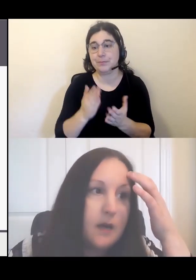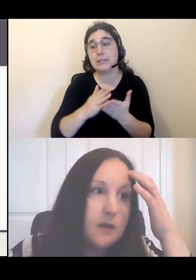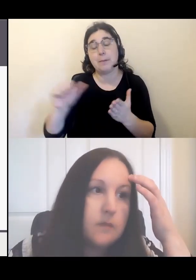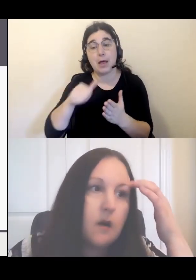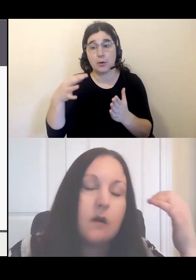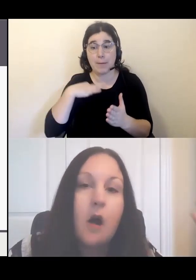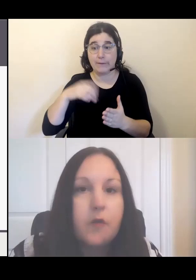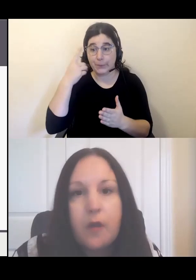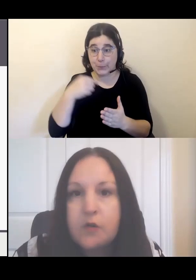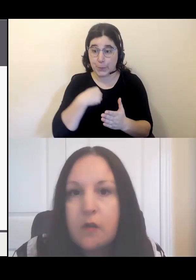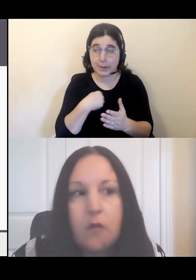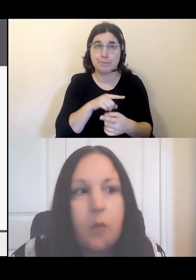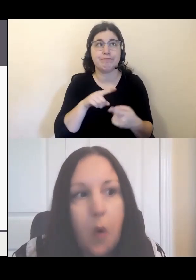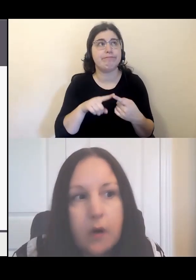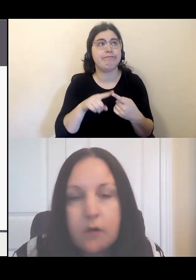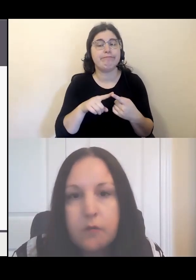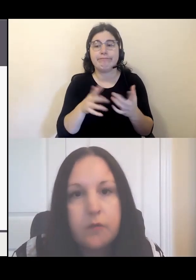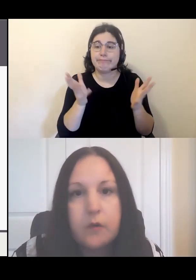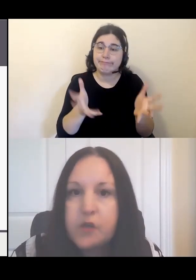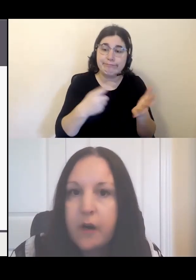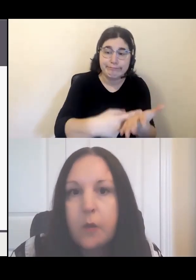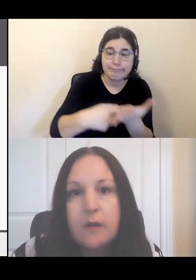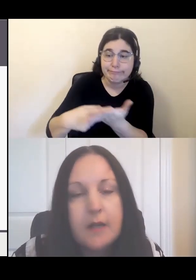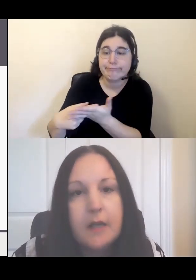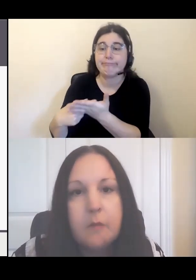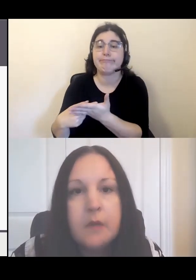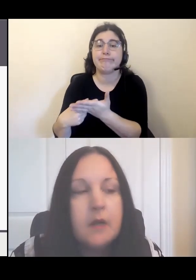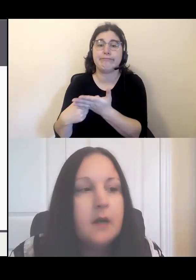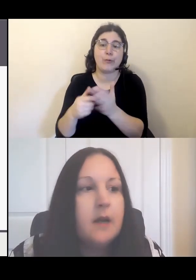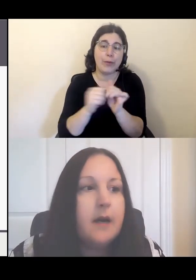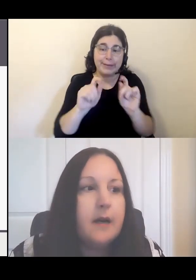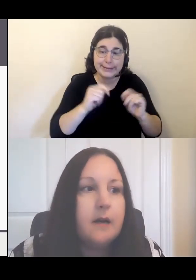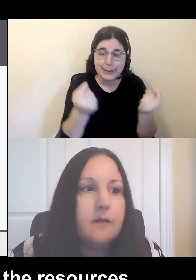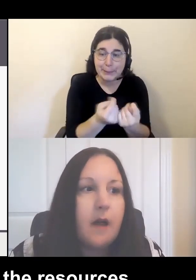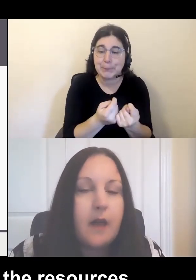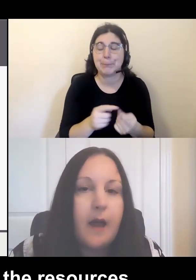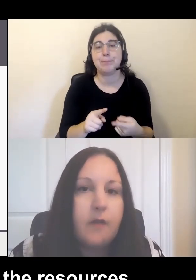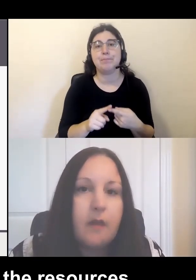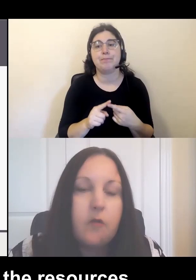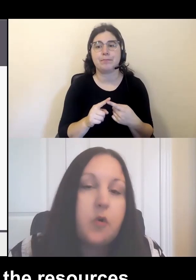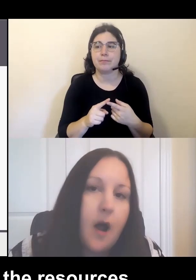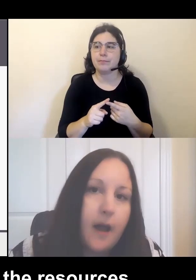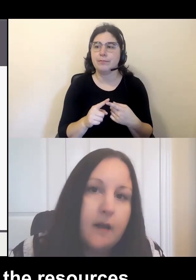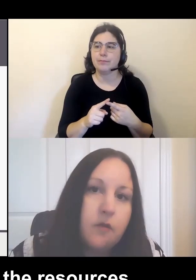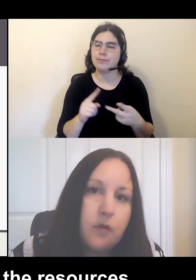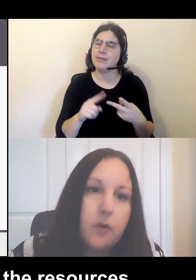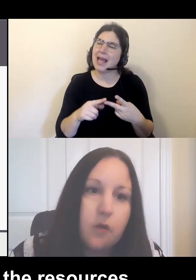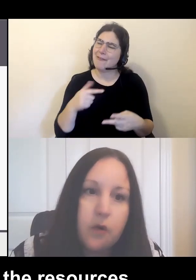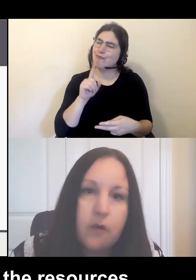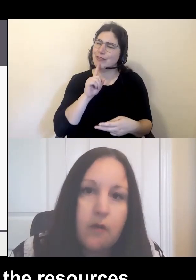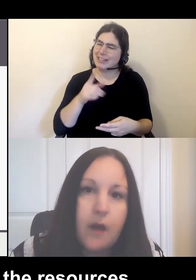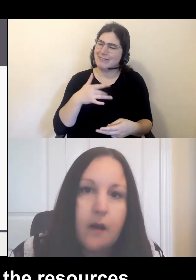me are conversations and support through sharing with the team. I have a sense of pride through